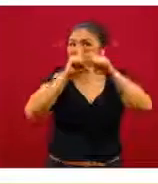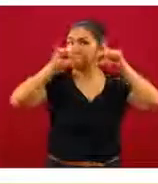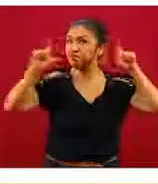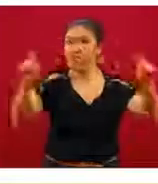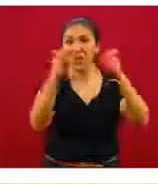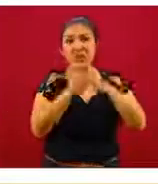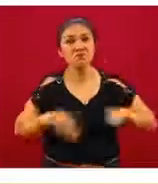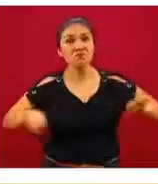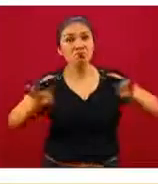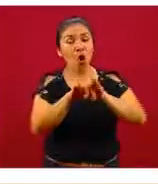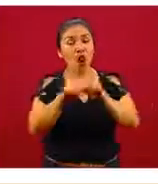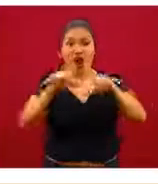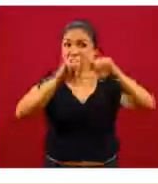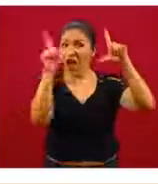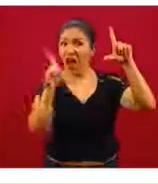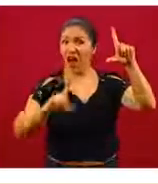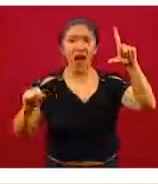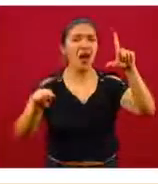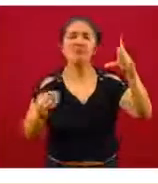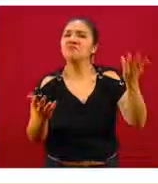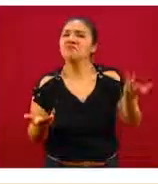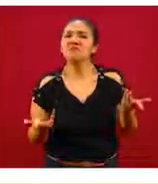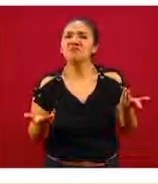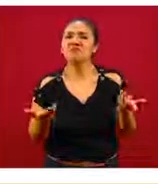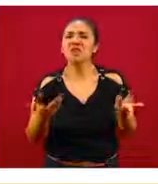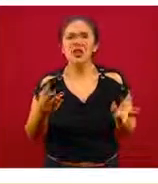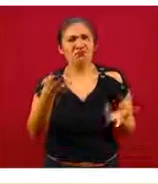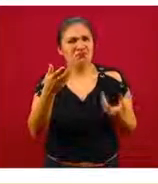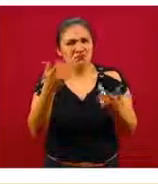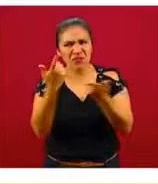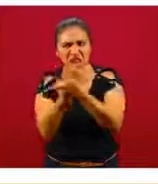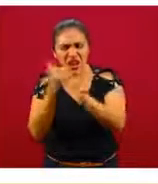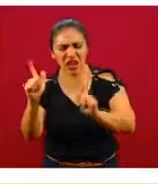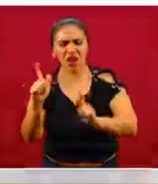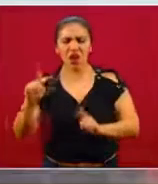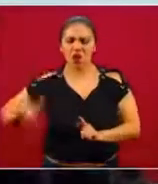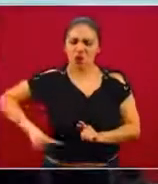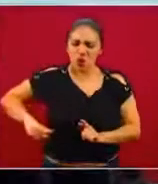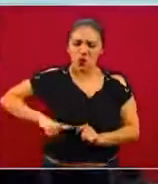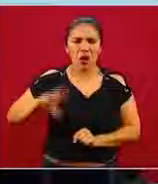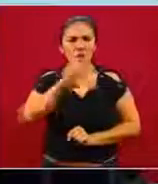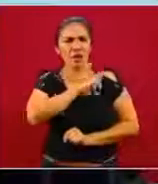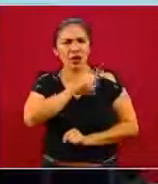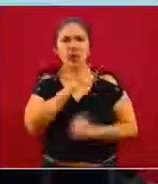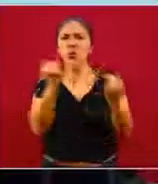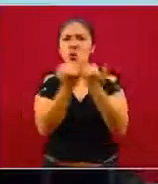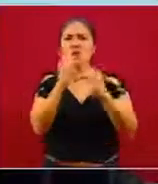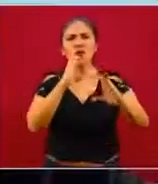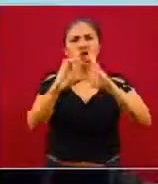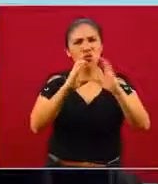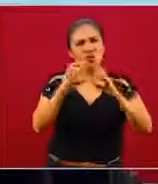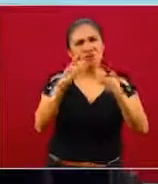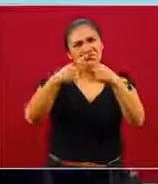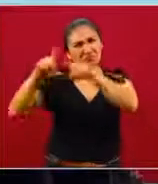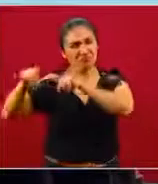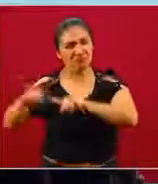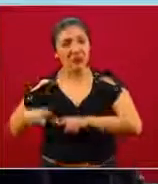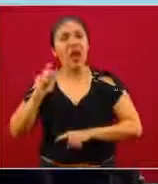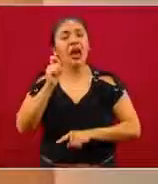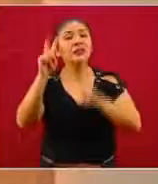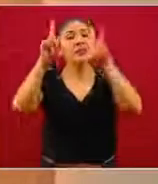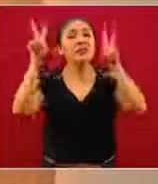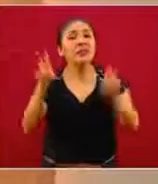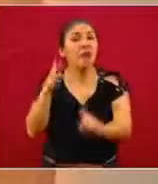seen not subject to large public or private issues, but